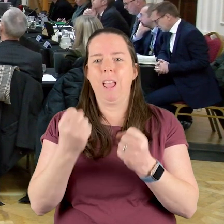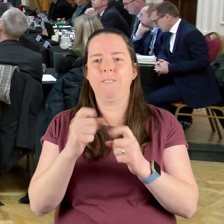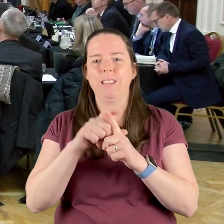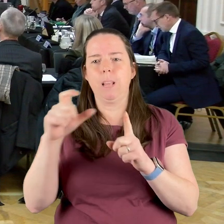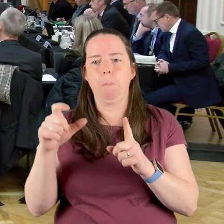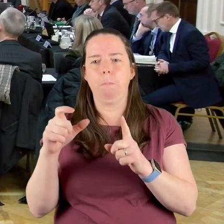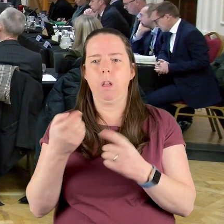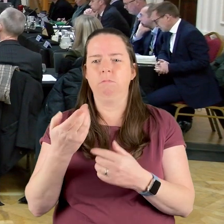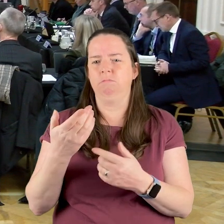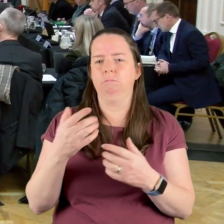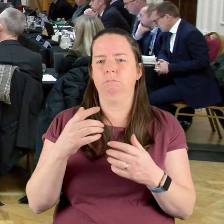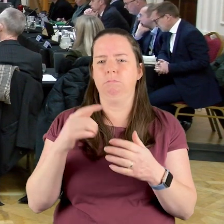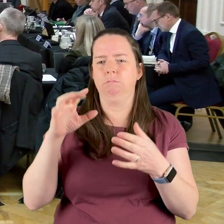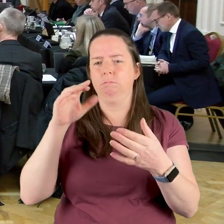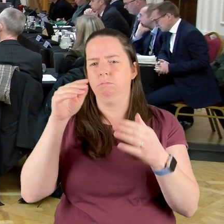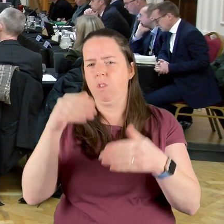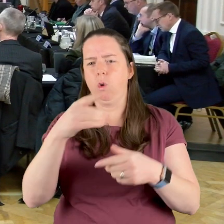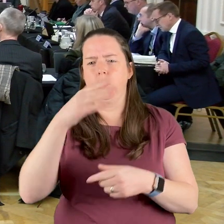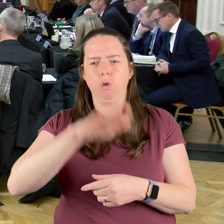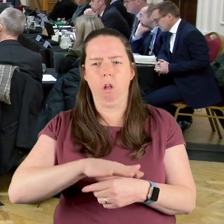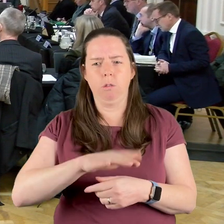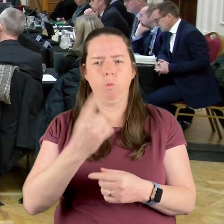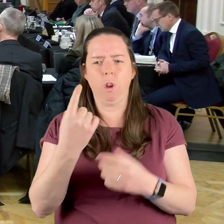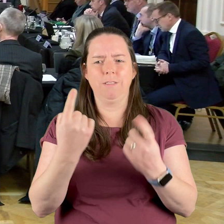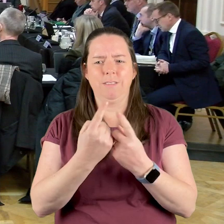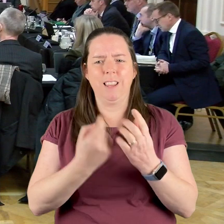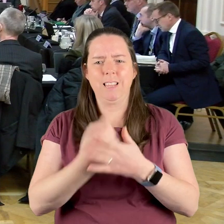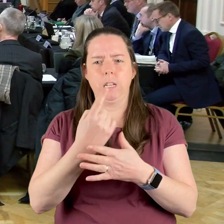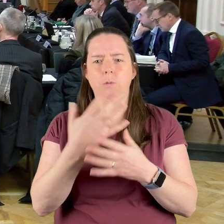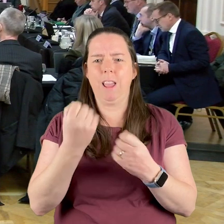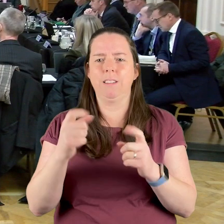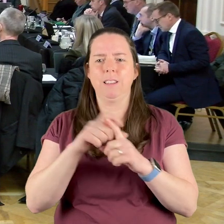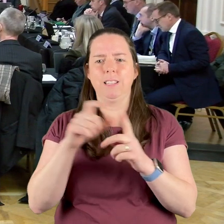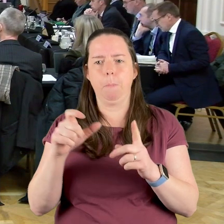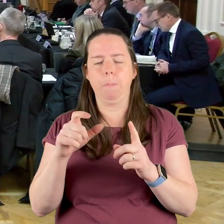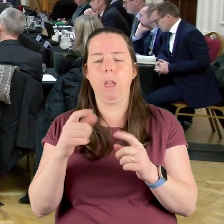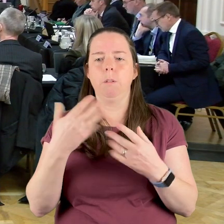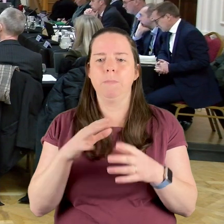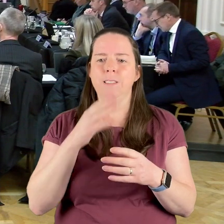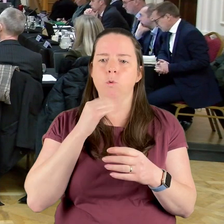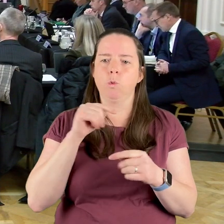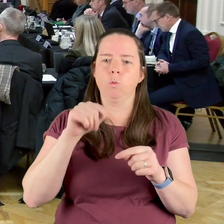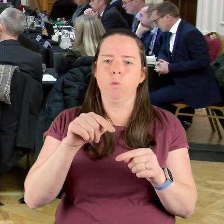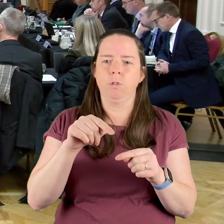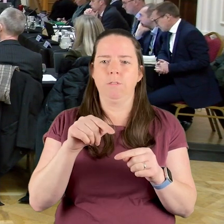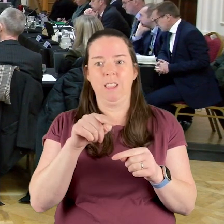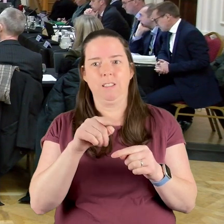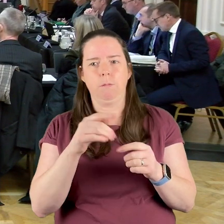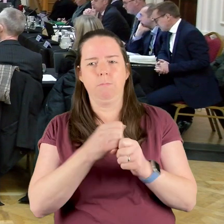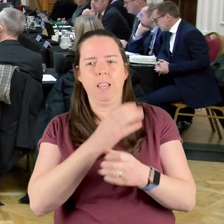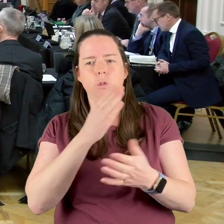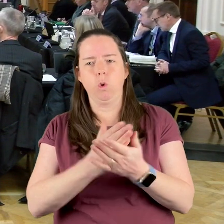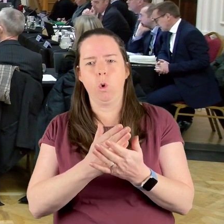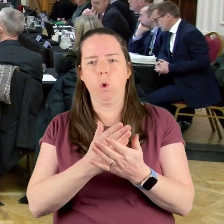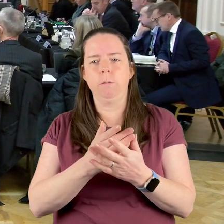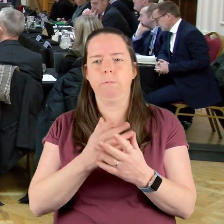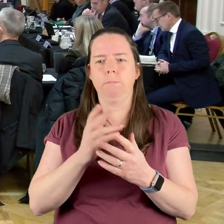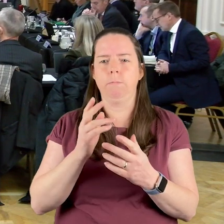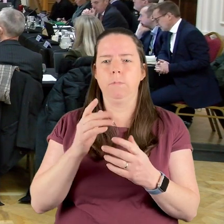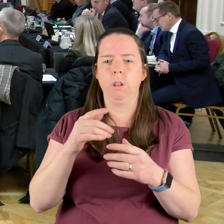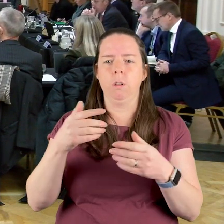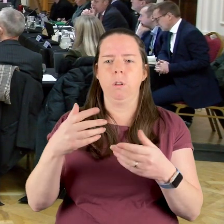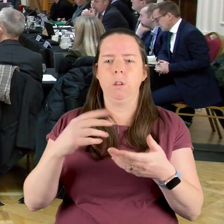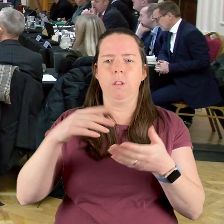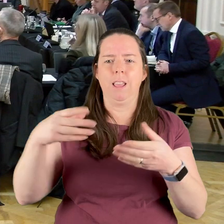that. With the event that we have in December about the child's, one of our incidents we had in December, we've used